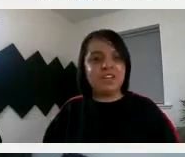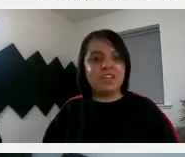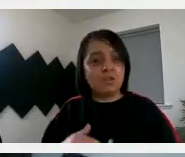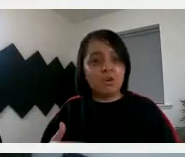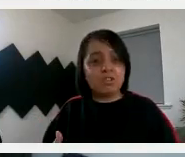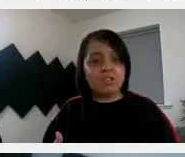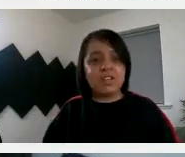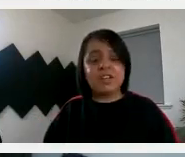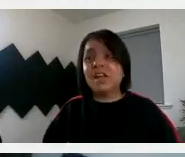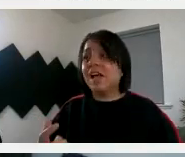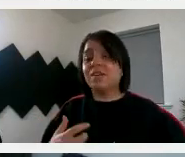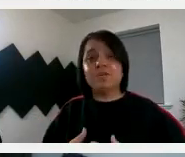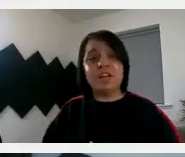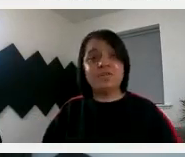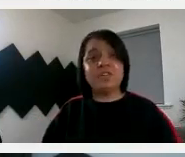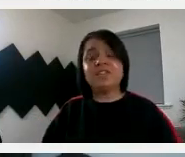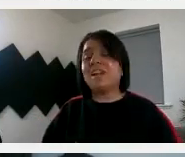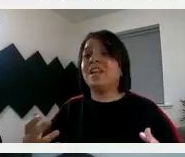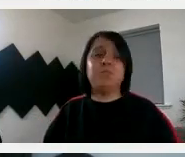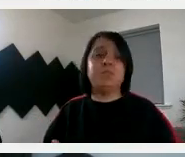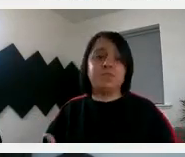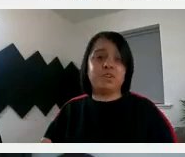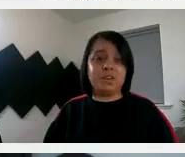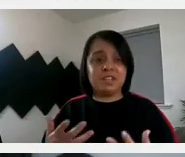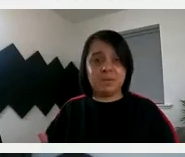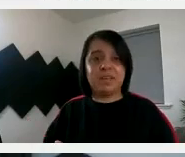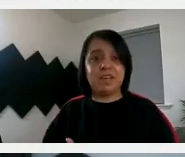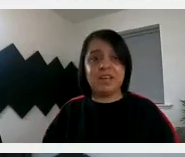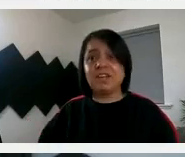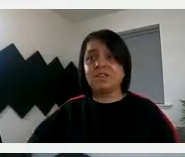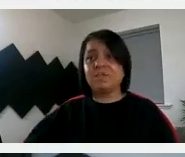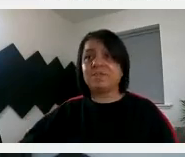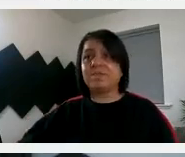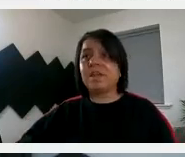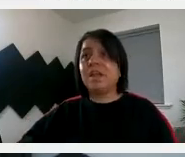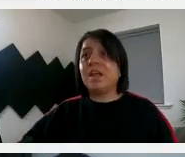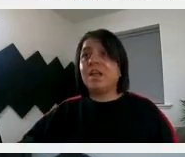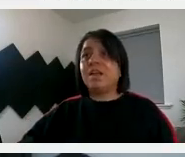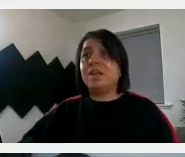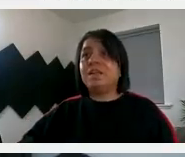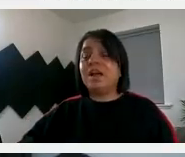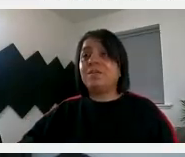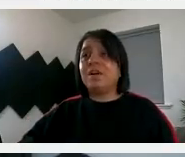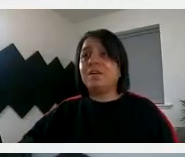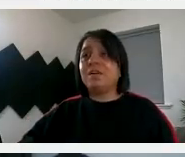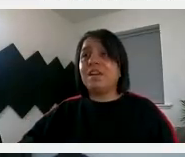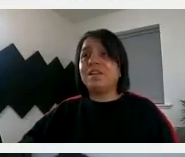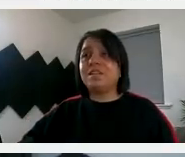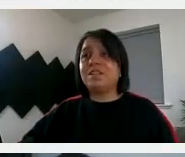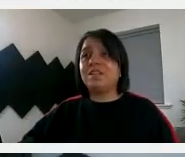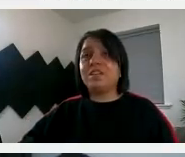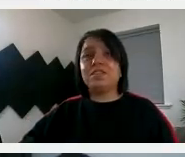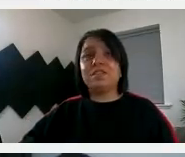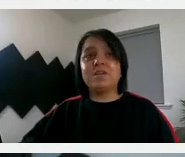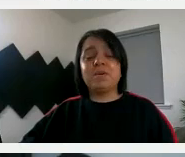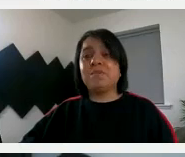bringing their own cultures in and their own languages, and everybody's predominantly speaking English. Now, like I said, there's